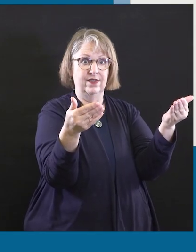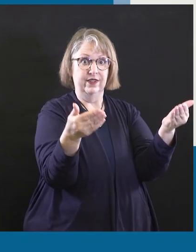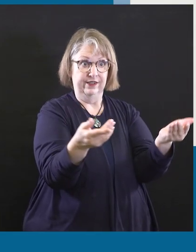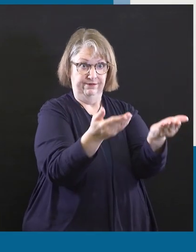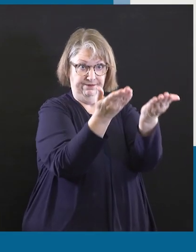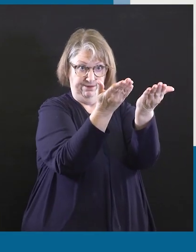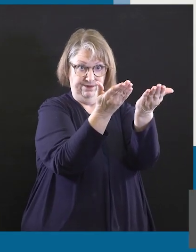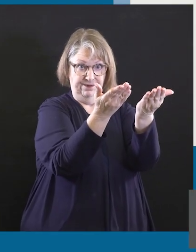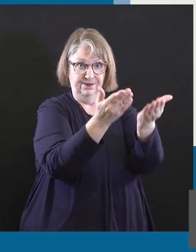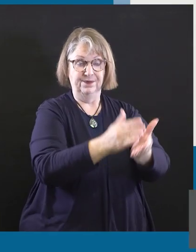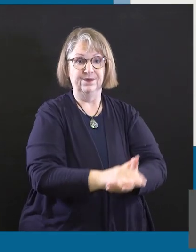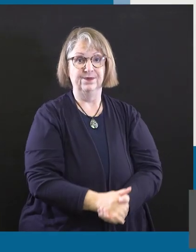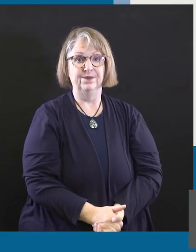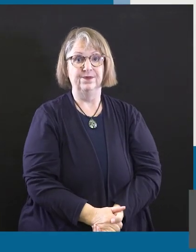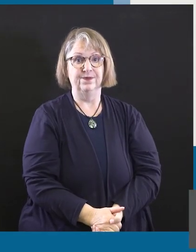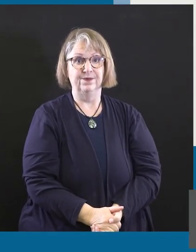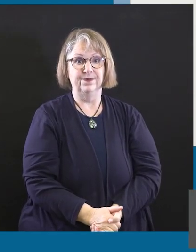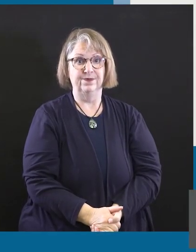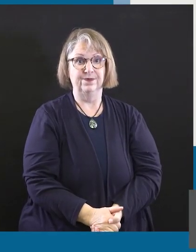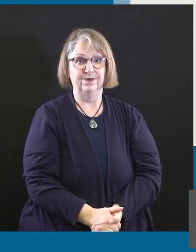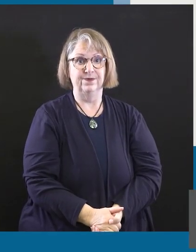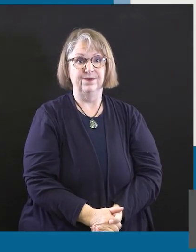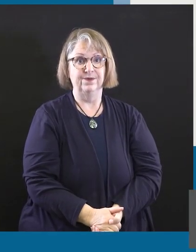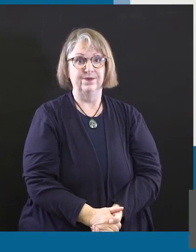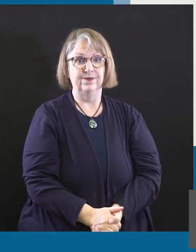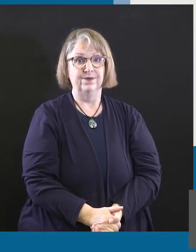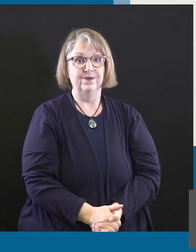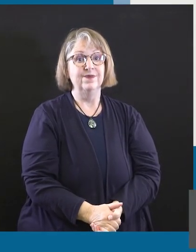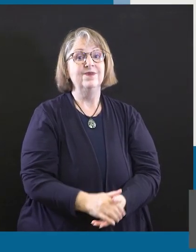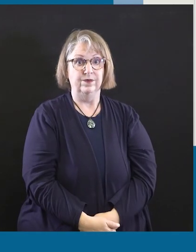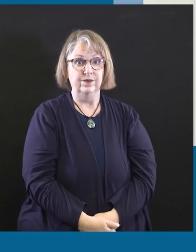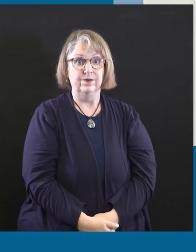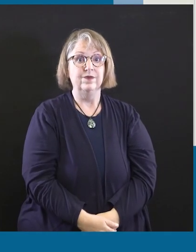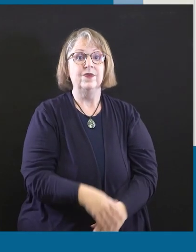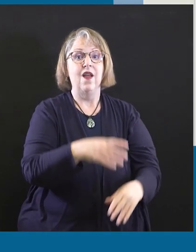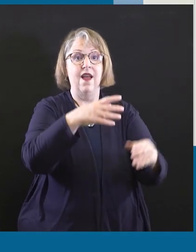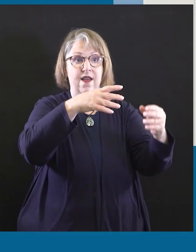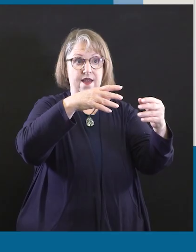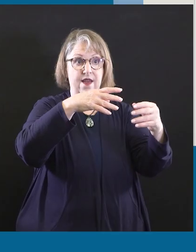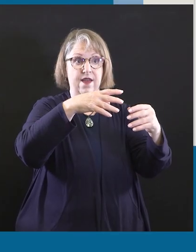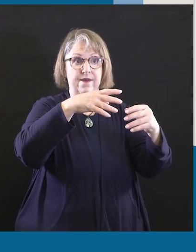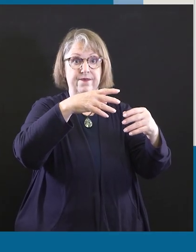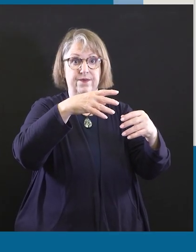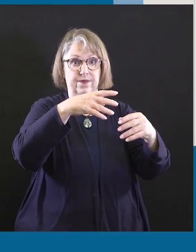appear, and you can click on Add a Resource.